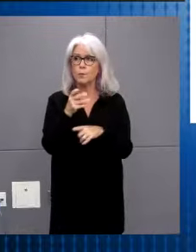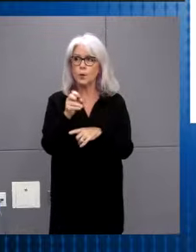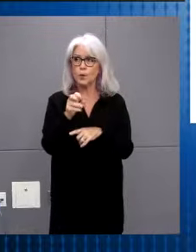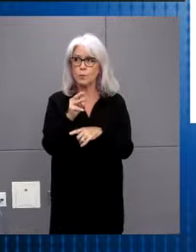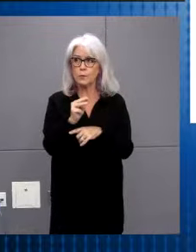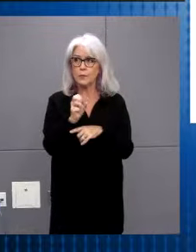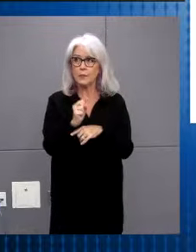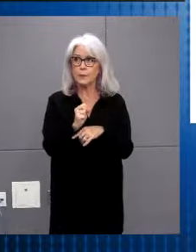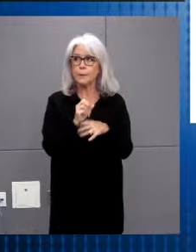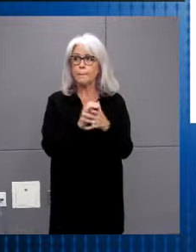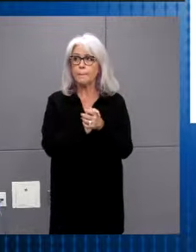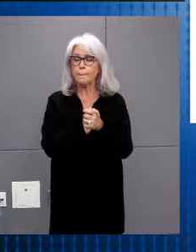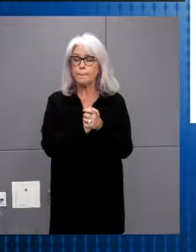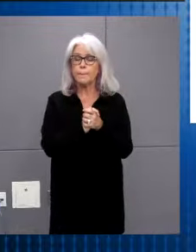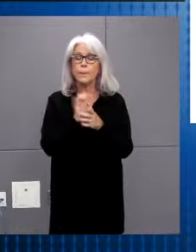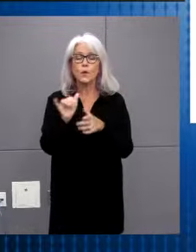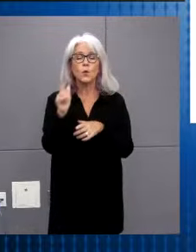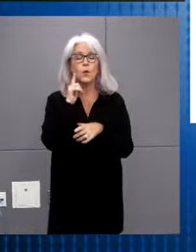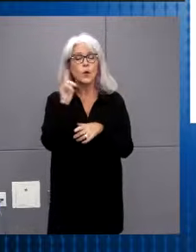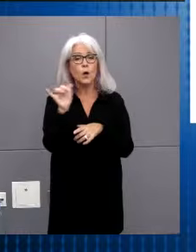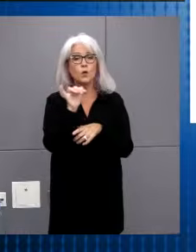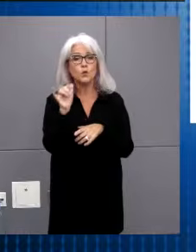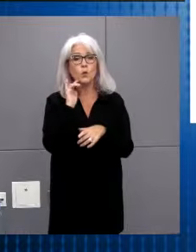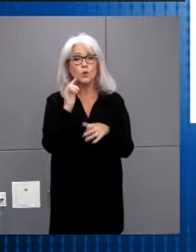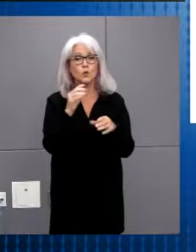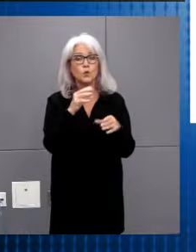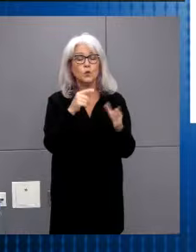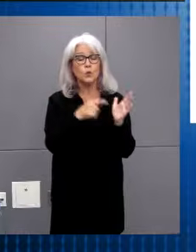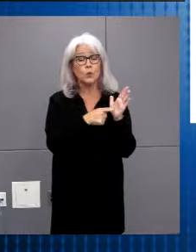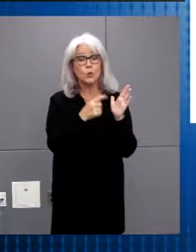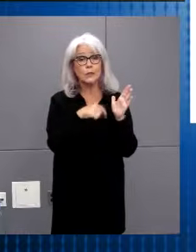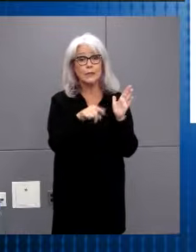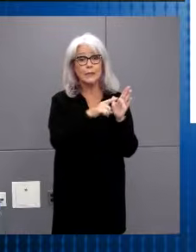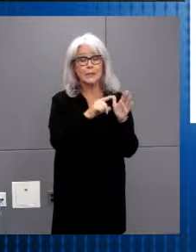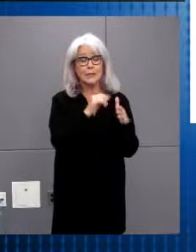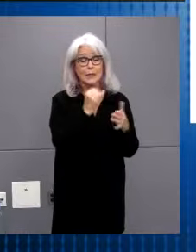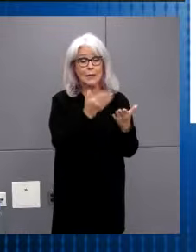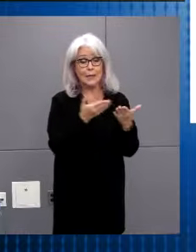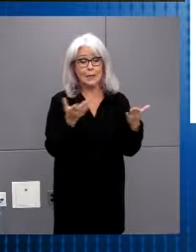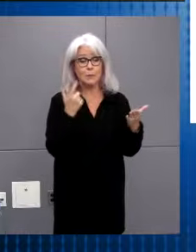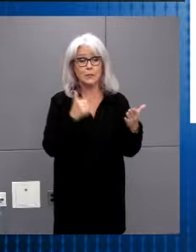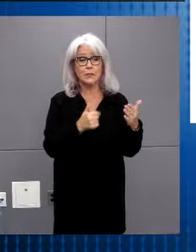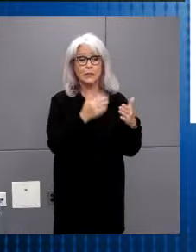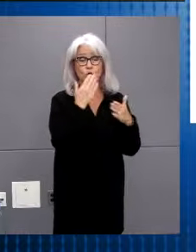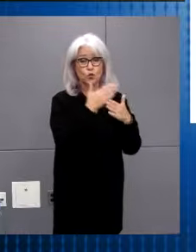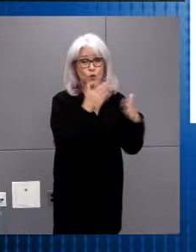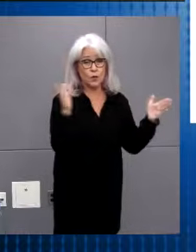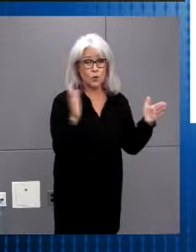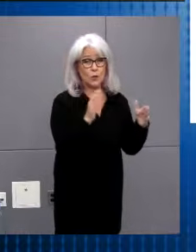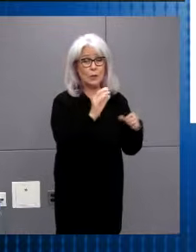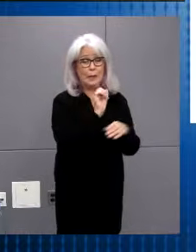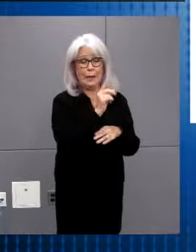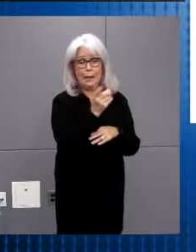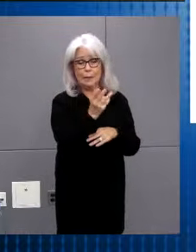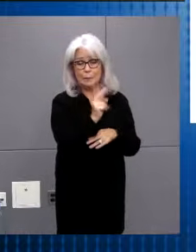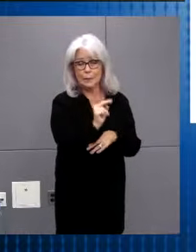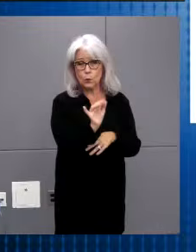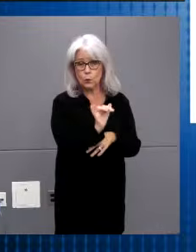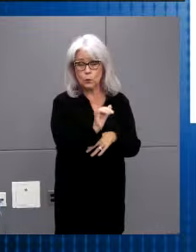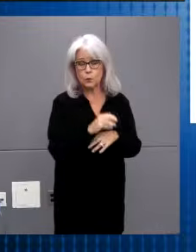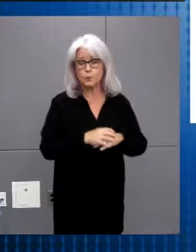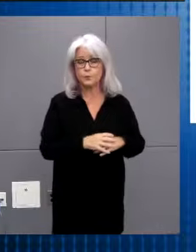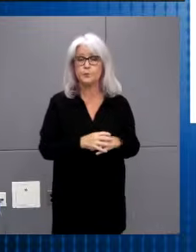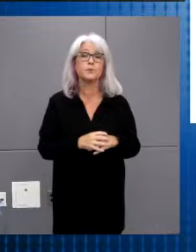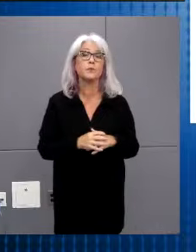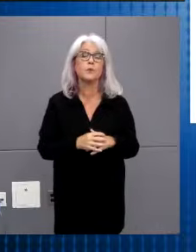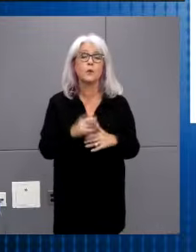also see that that is also a non-standard item also under the administration, general administration as well. So